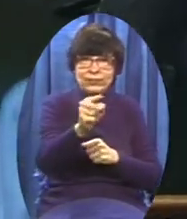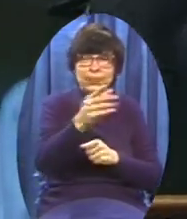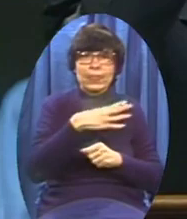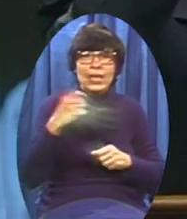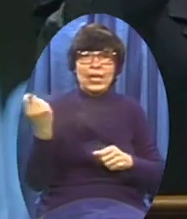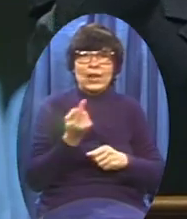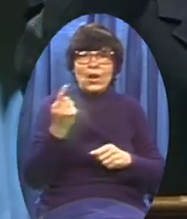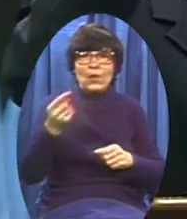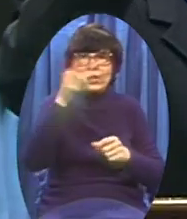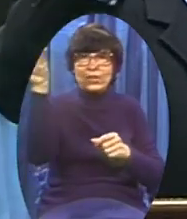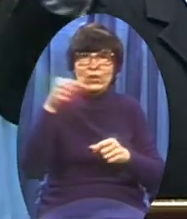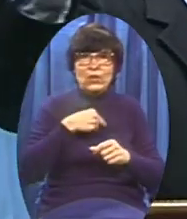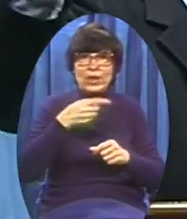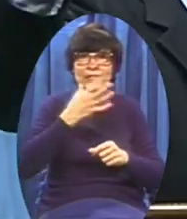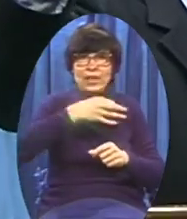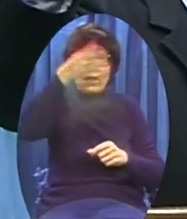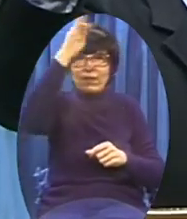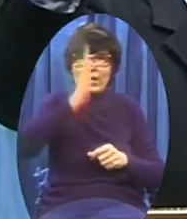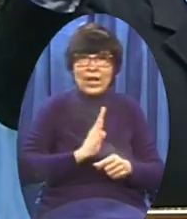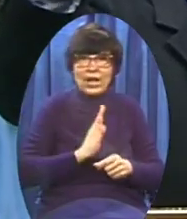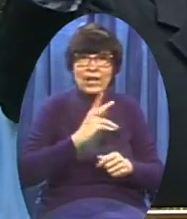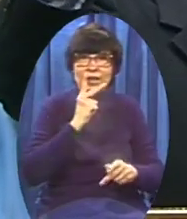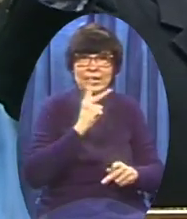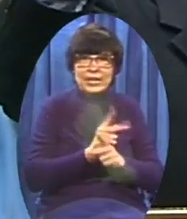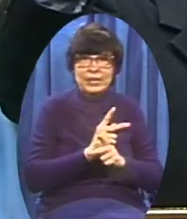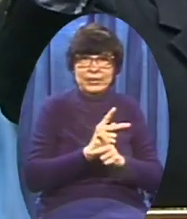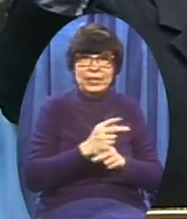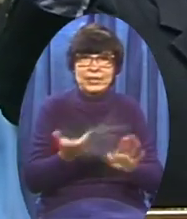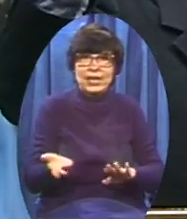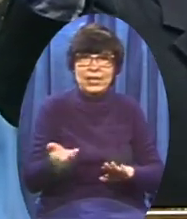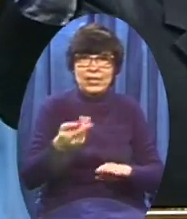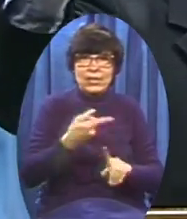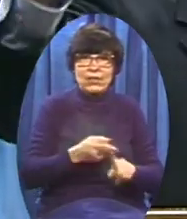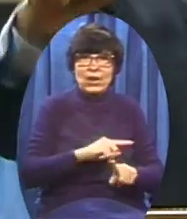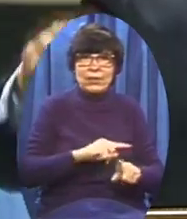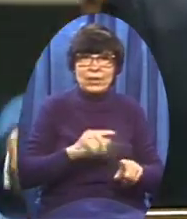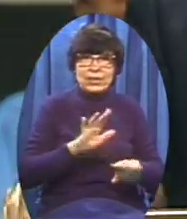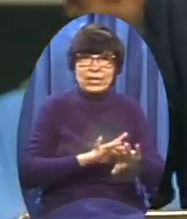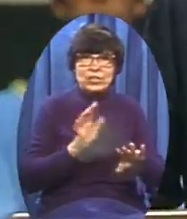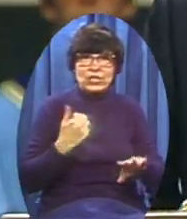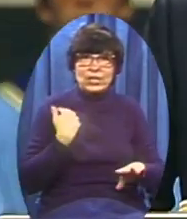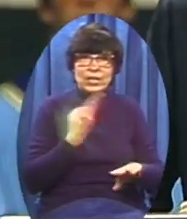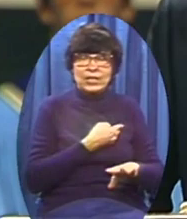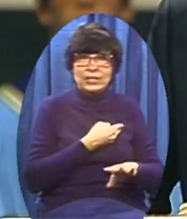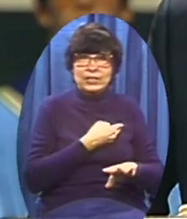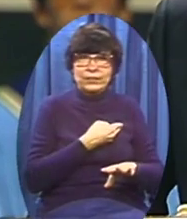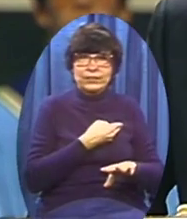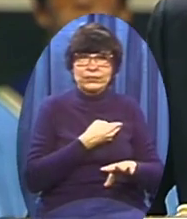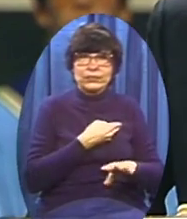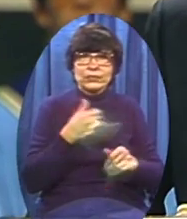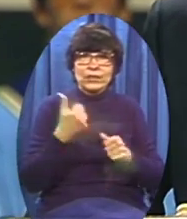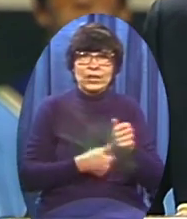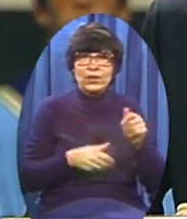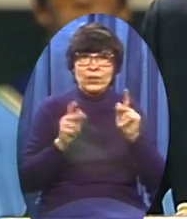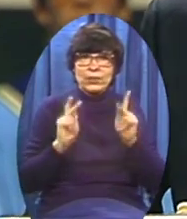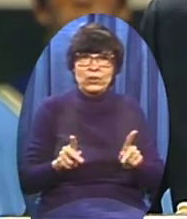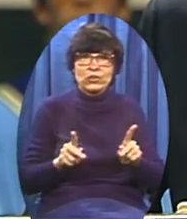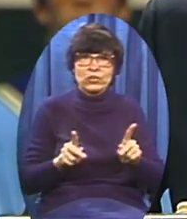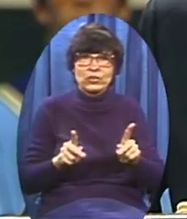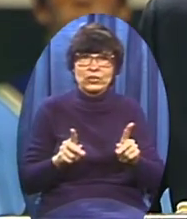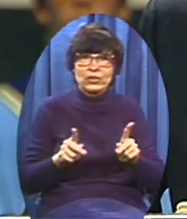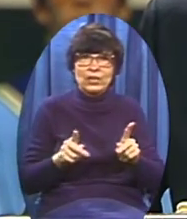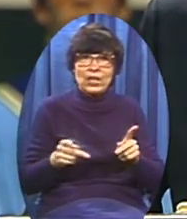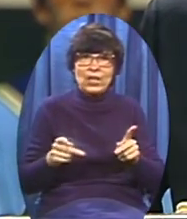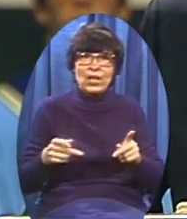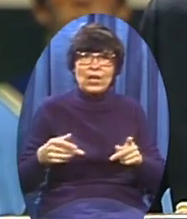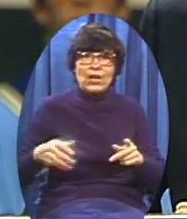grace of God keeps him from touching us. And then every one of you that are lost are closer to hell than you